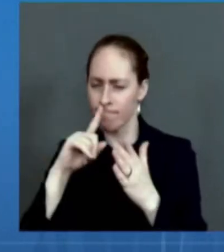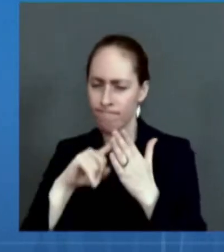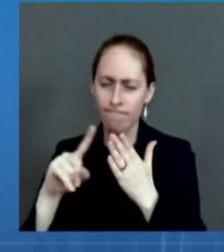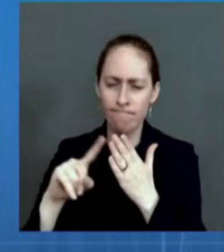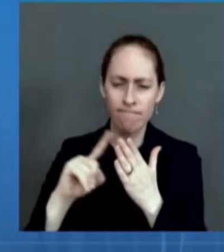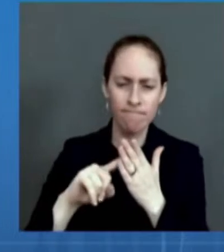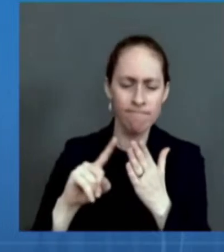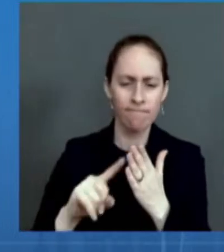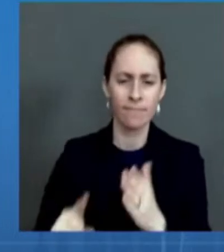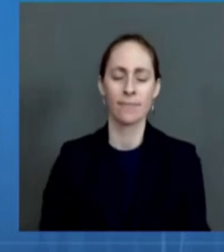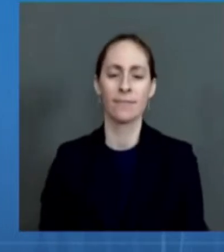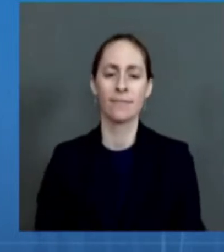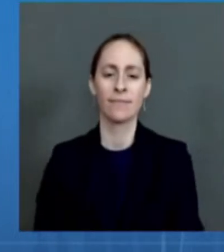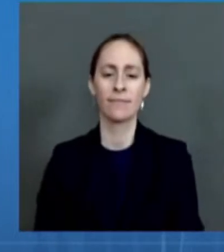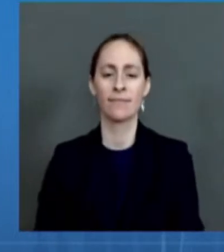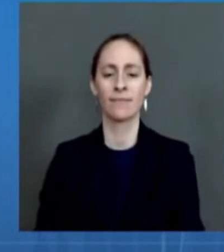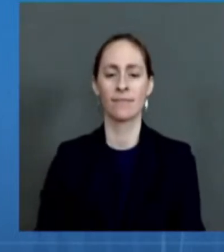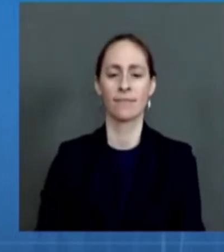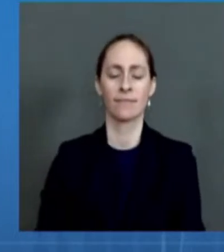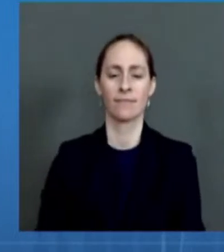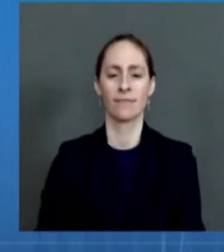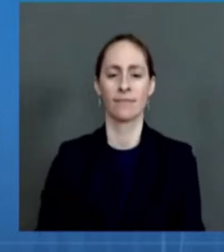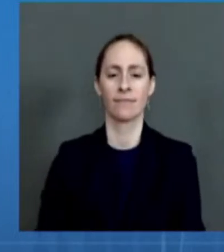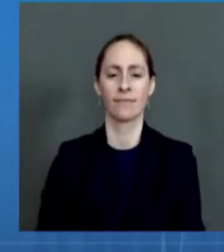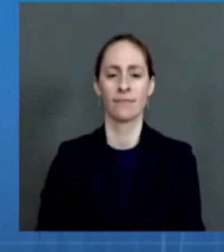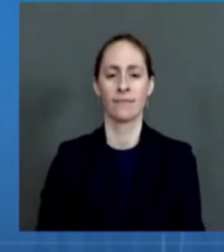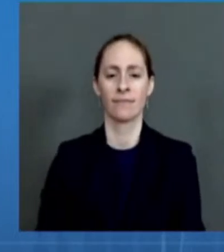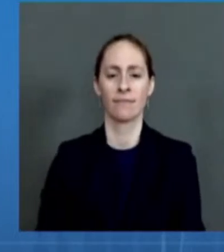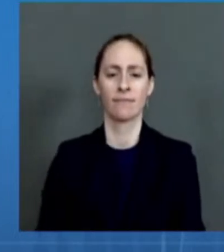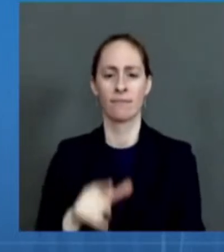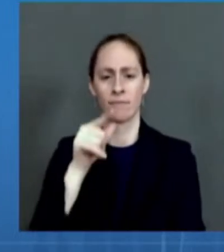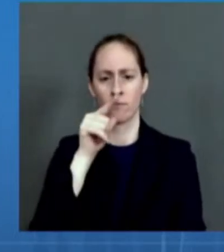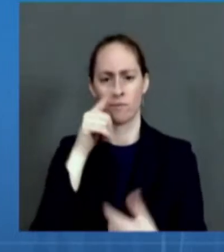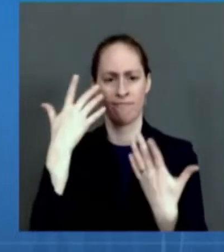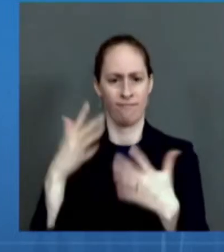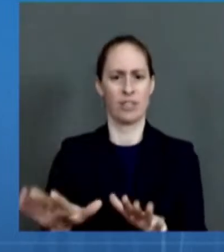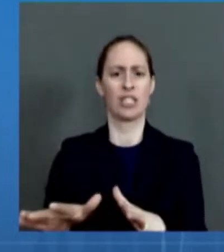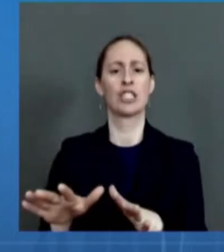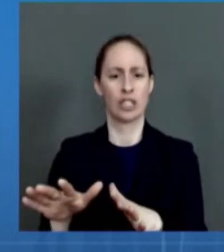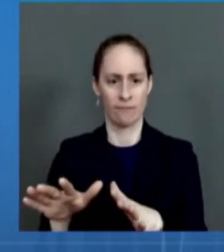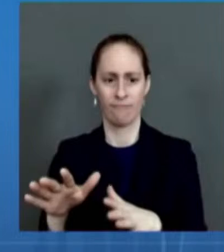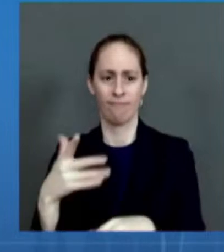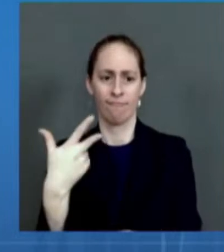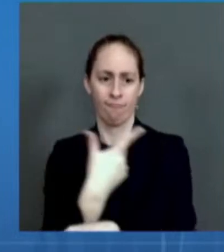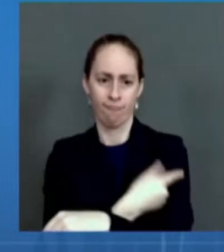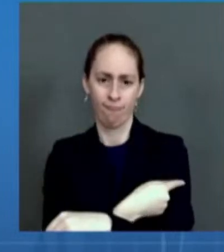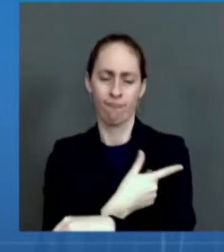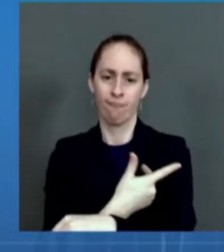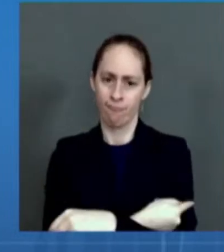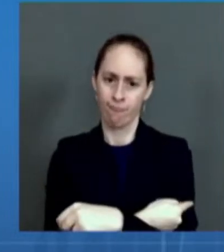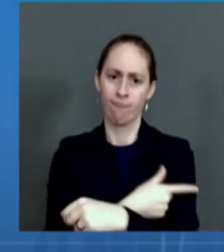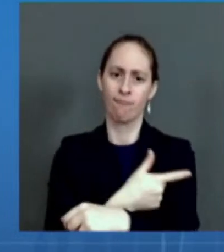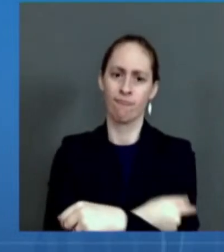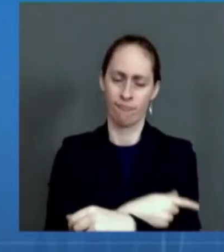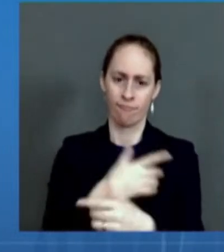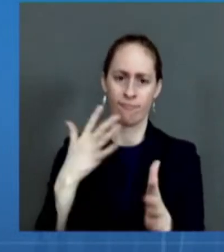There was a 90% lower mortality due to COVID-19 than participants who did not receive a